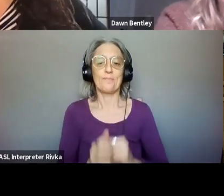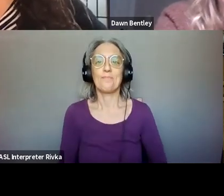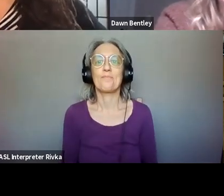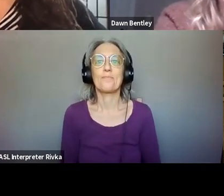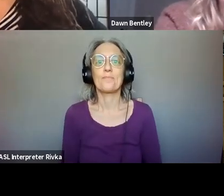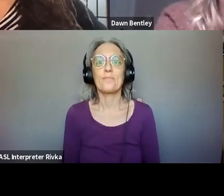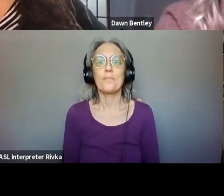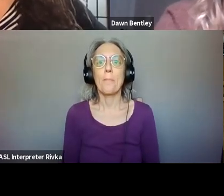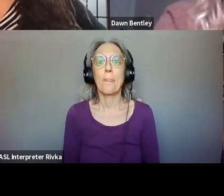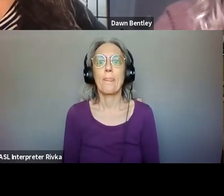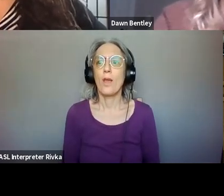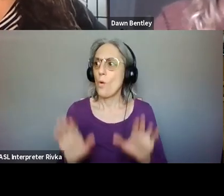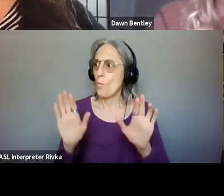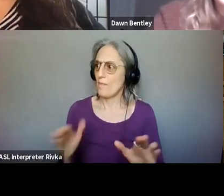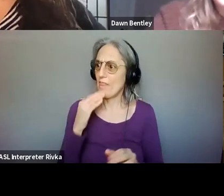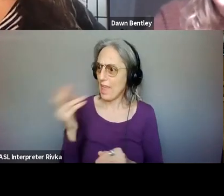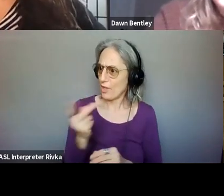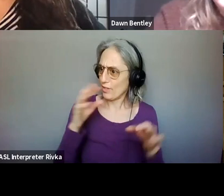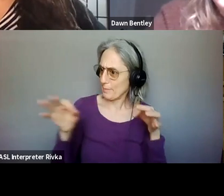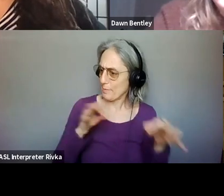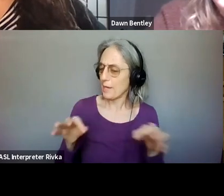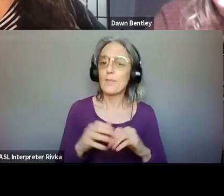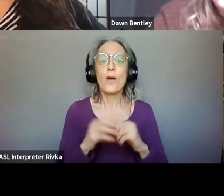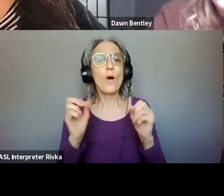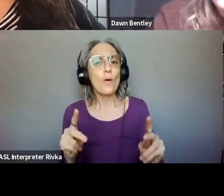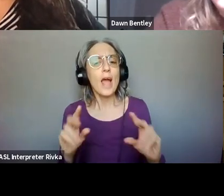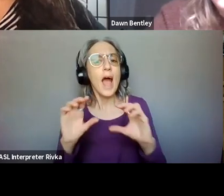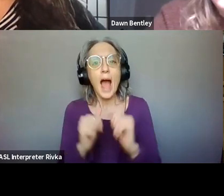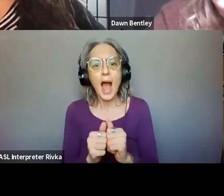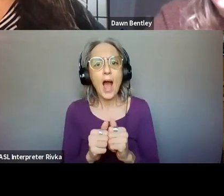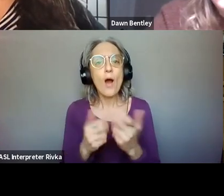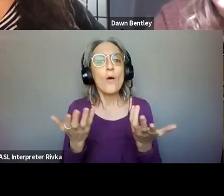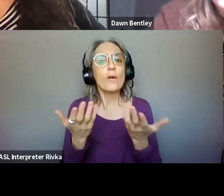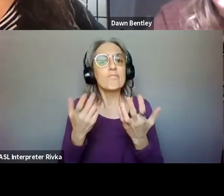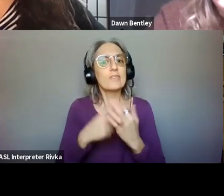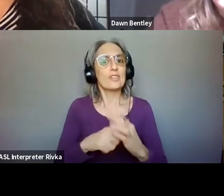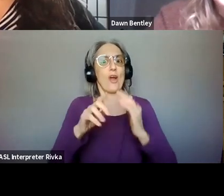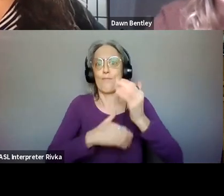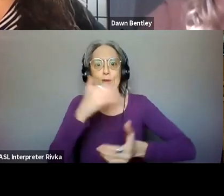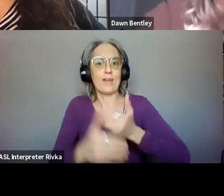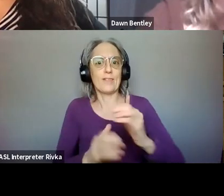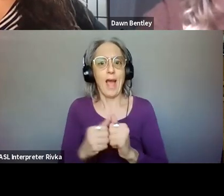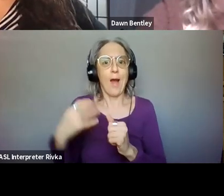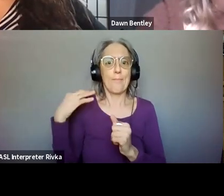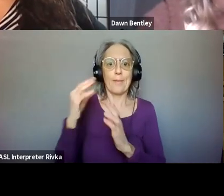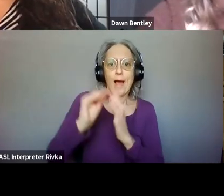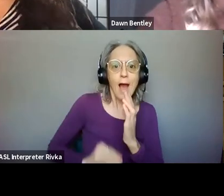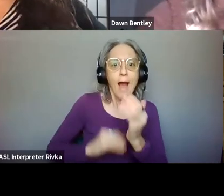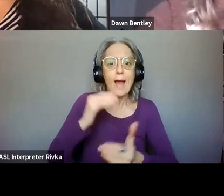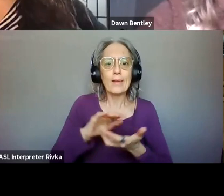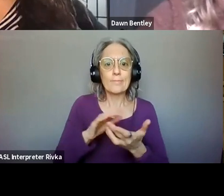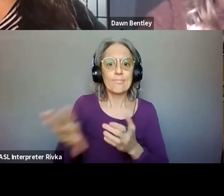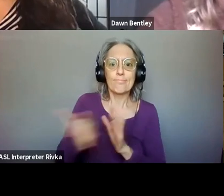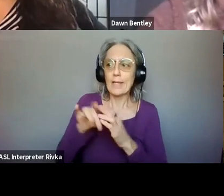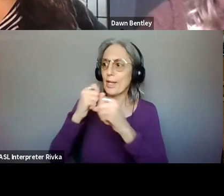Wonderful, thank you both. So how does somebody get started even to apply for guardianship? Well, guardianships, as Maggie